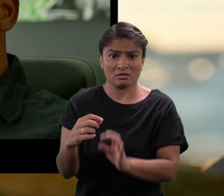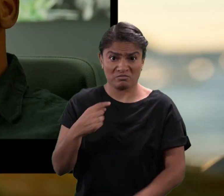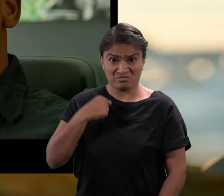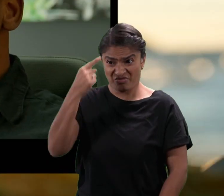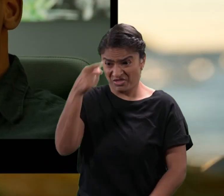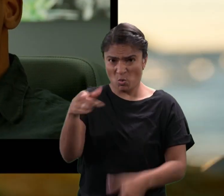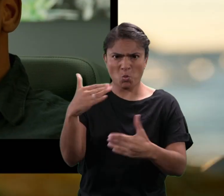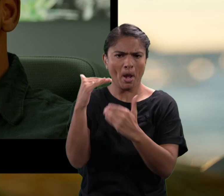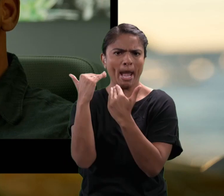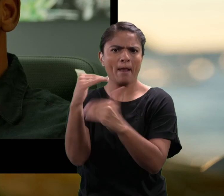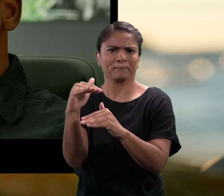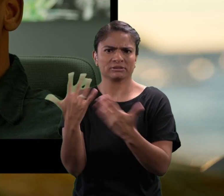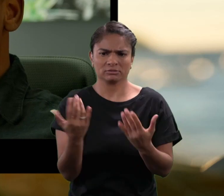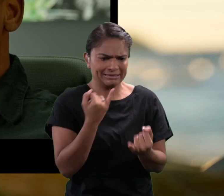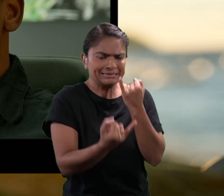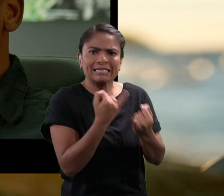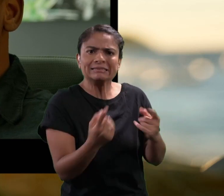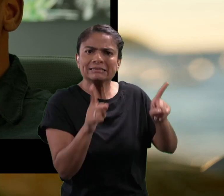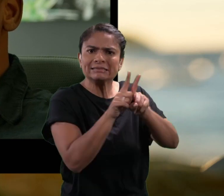think it's a very limited view of,